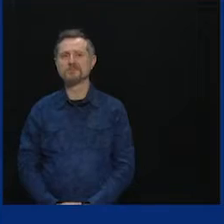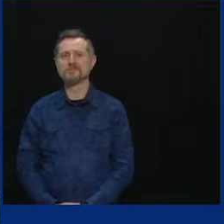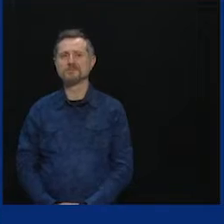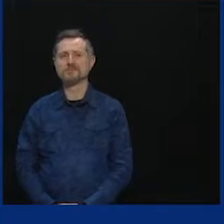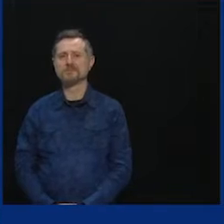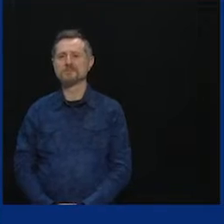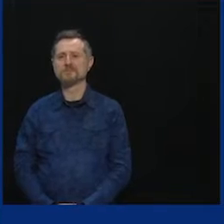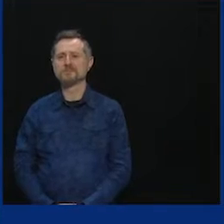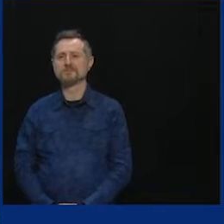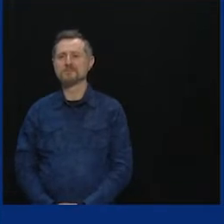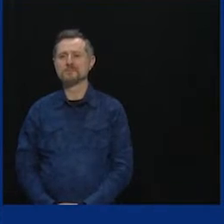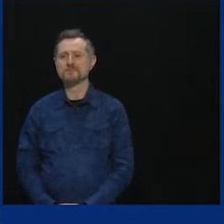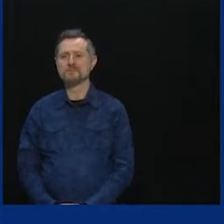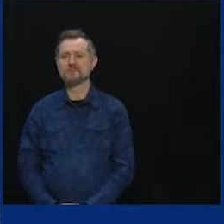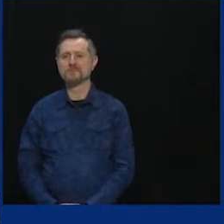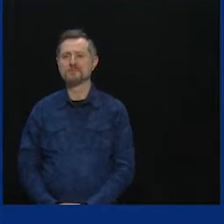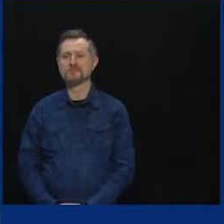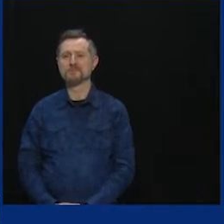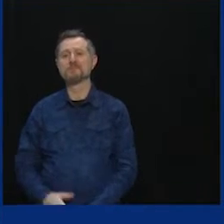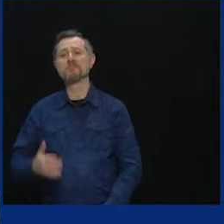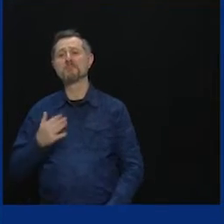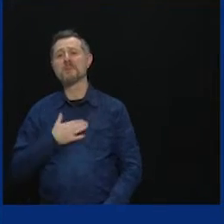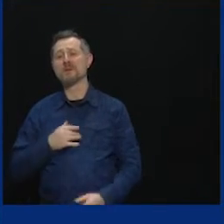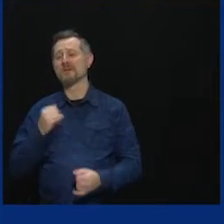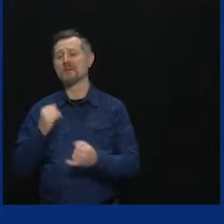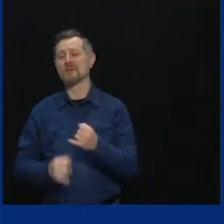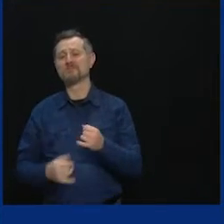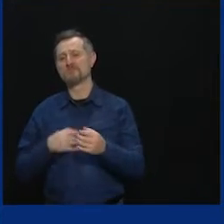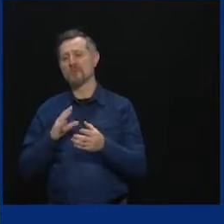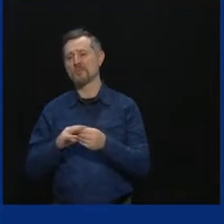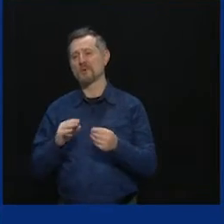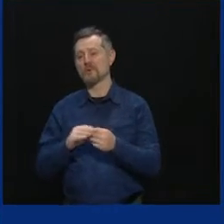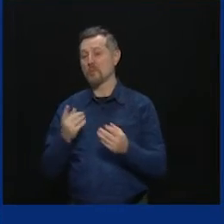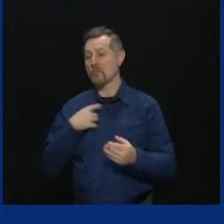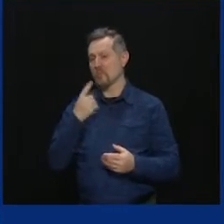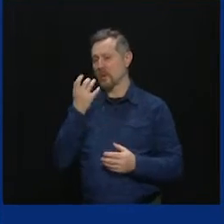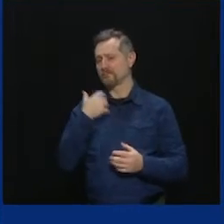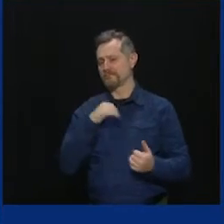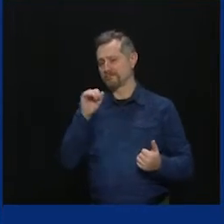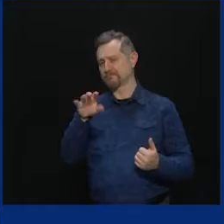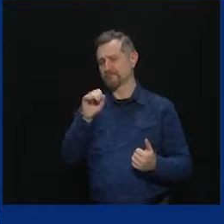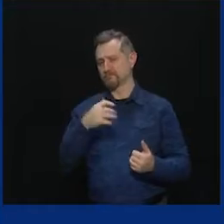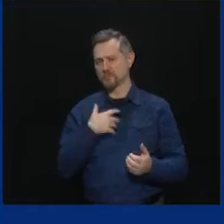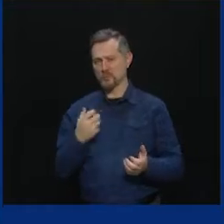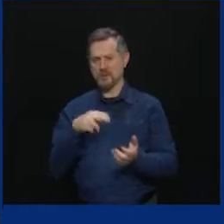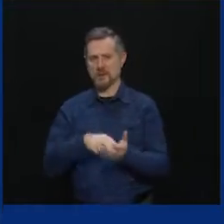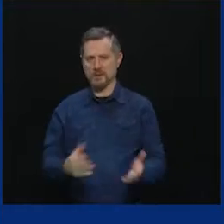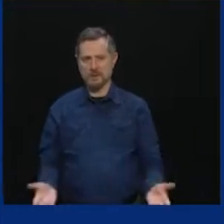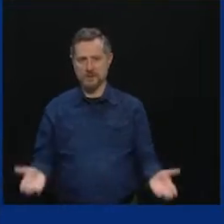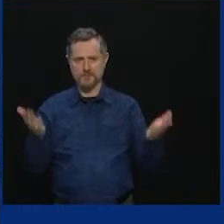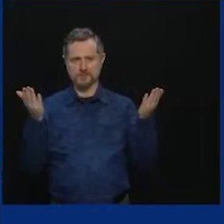I'm getting ready to close, and I'm going to ask everyone here to do me one favor. Please stand.